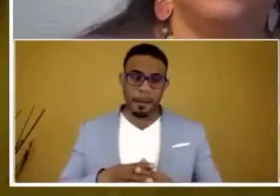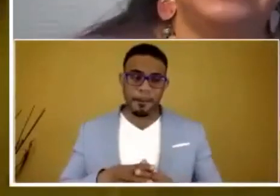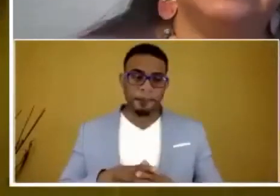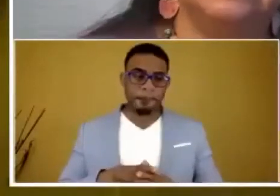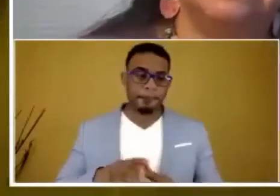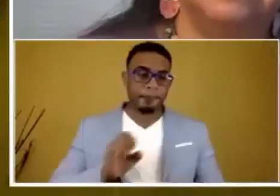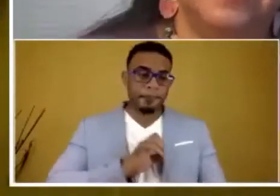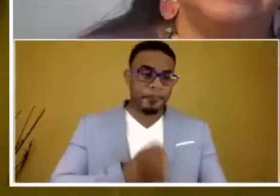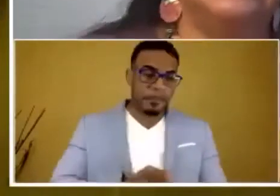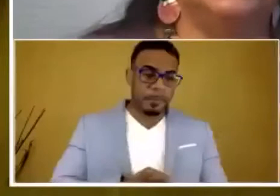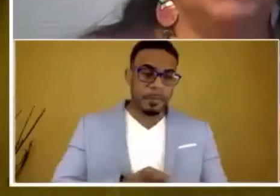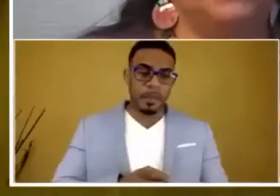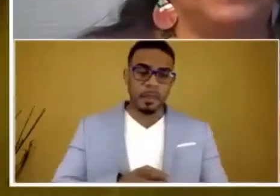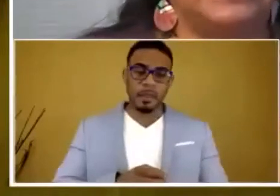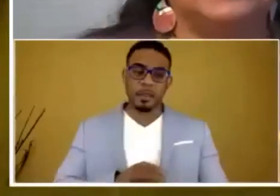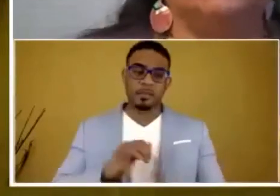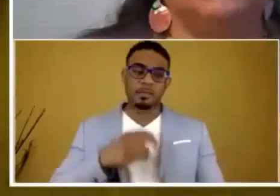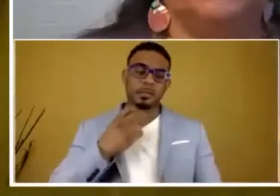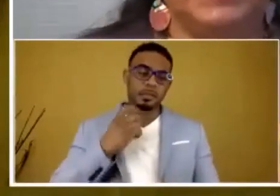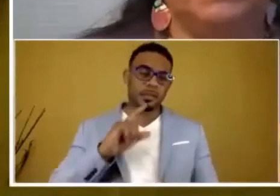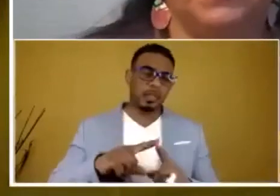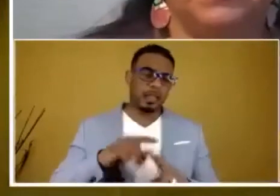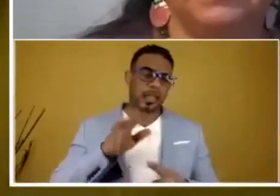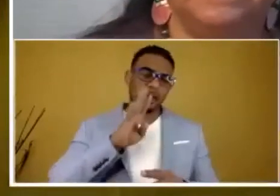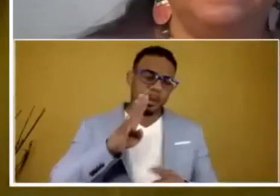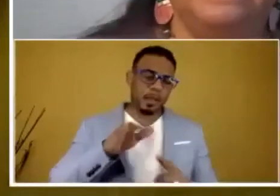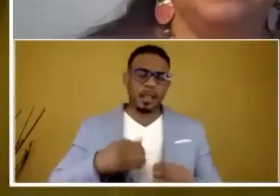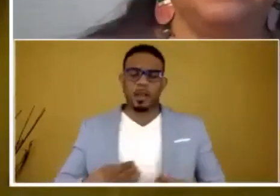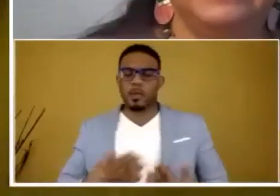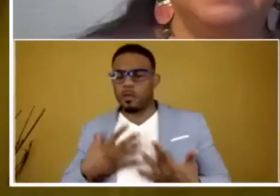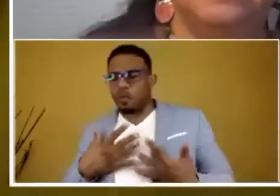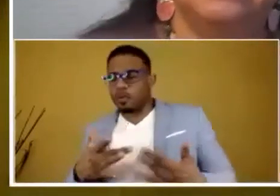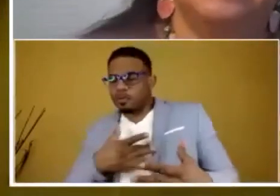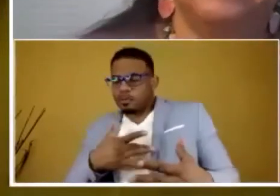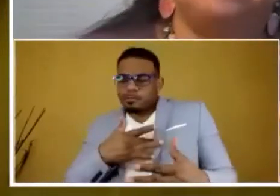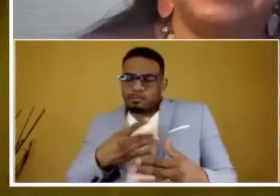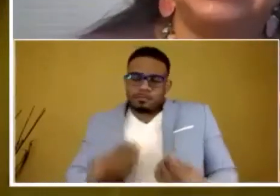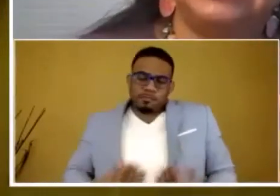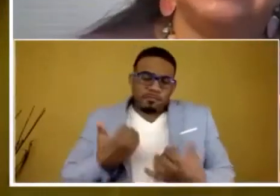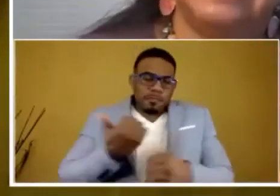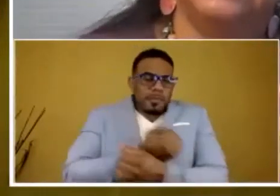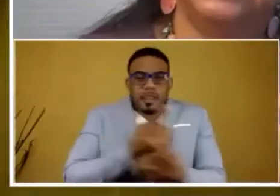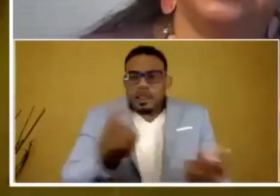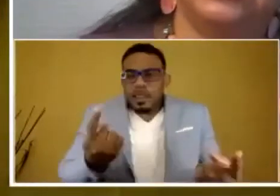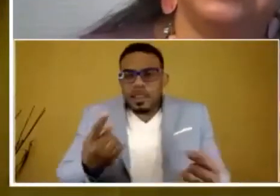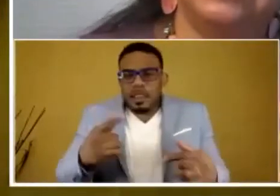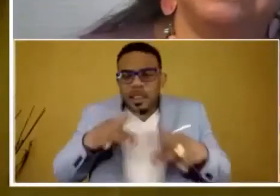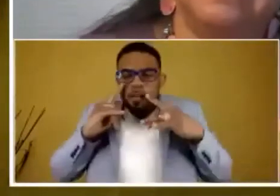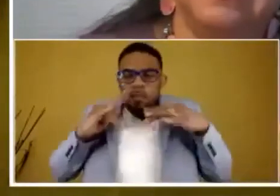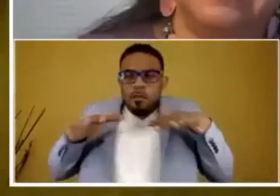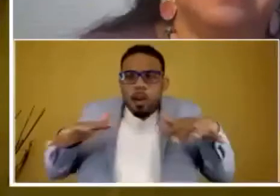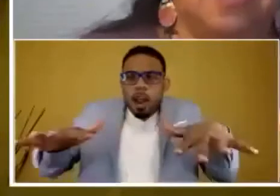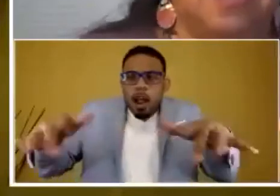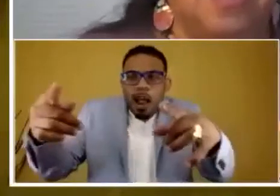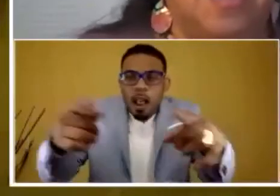in his voice as he spoke and as he moved people, the vibrations that occur